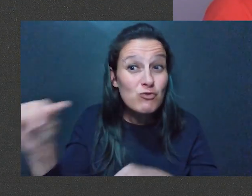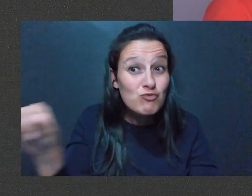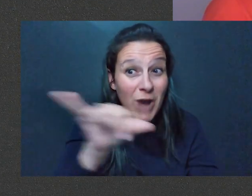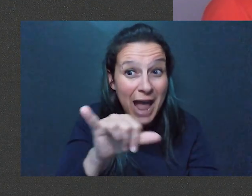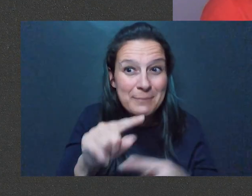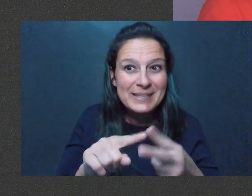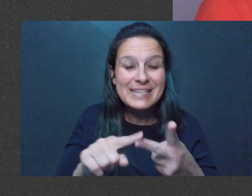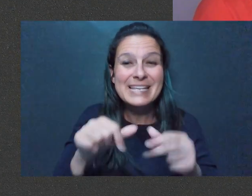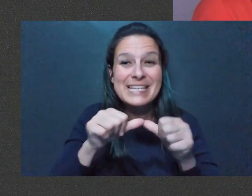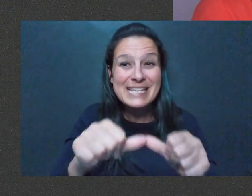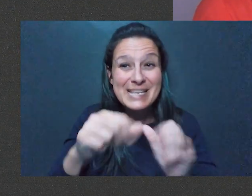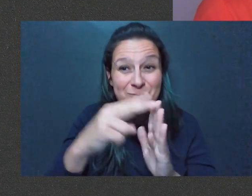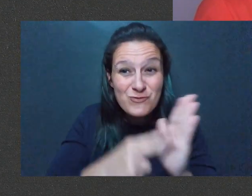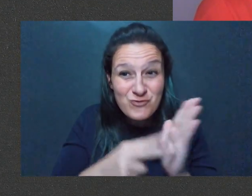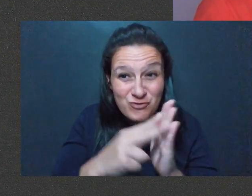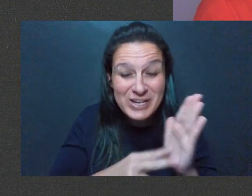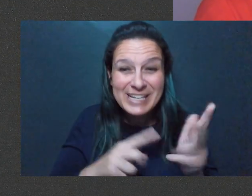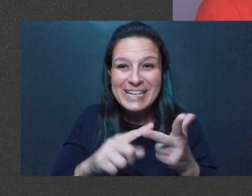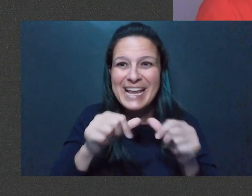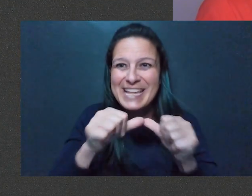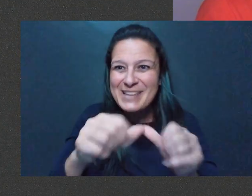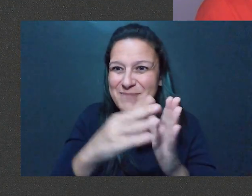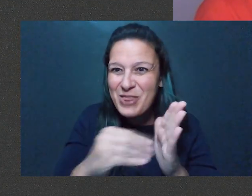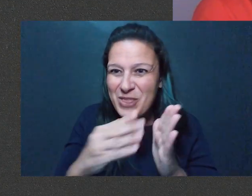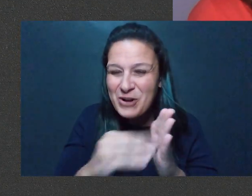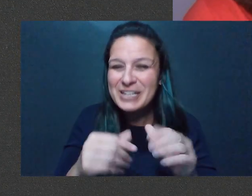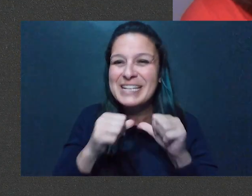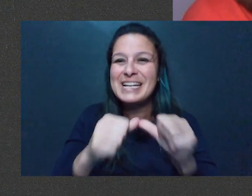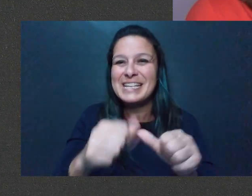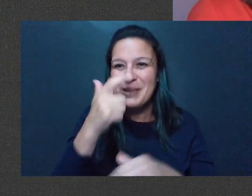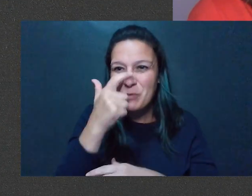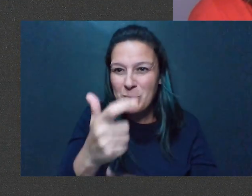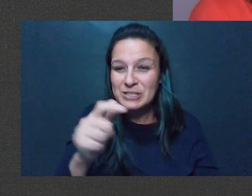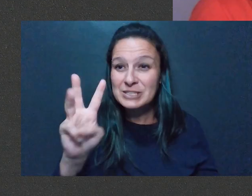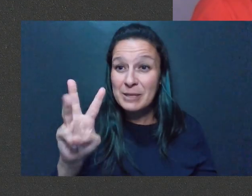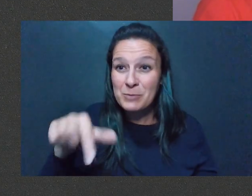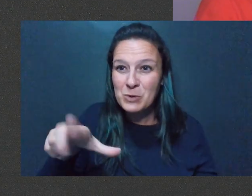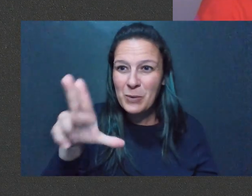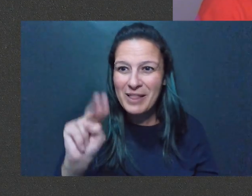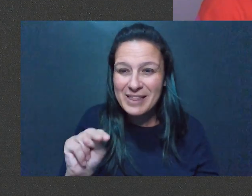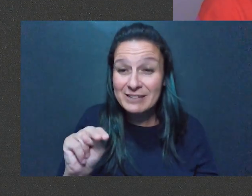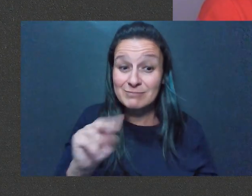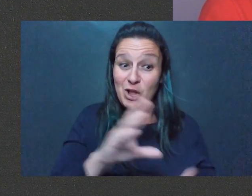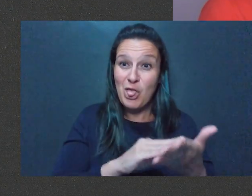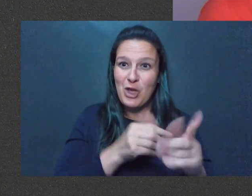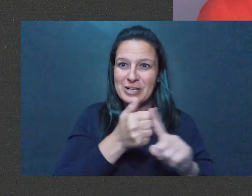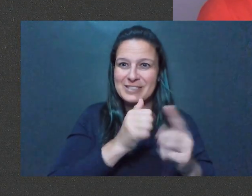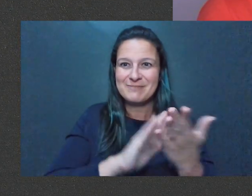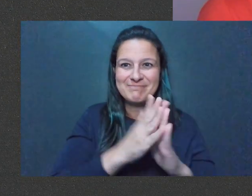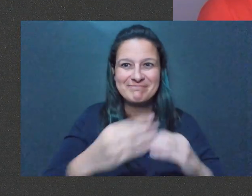keep reading, keep learning, and keep watching WQLN, where